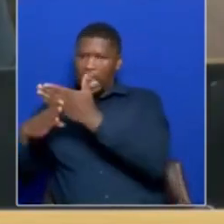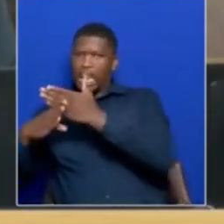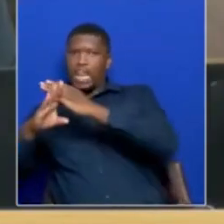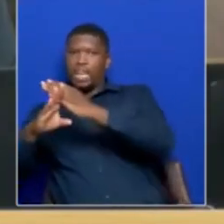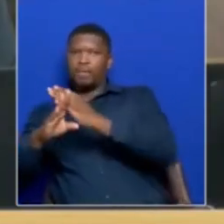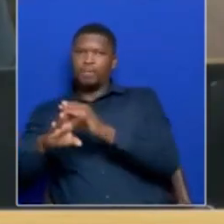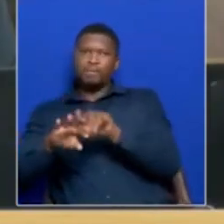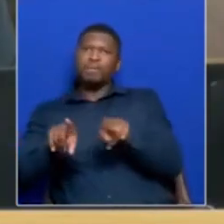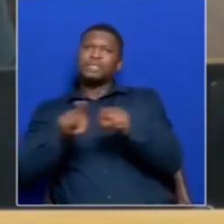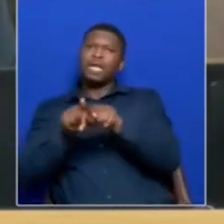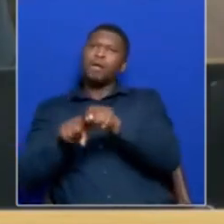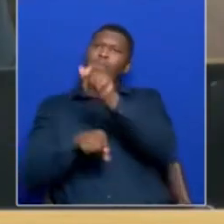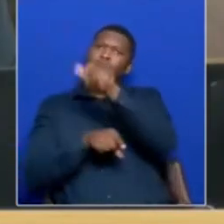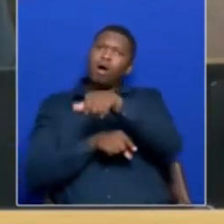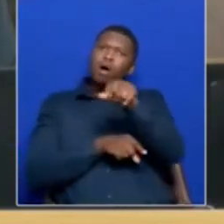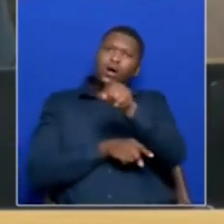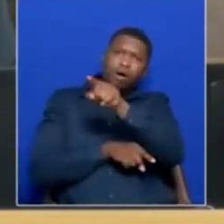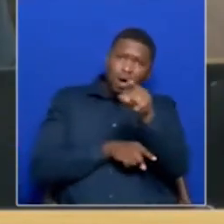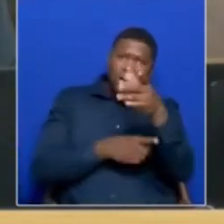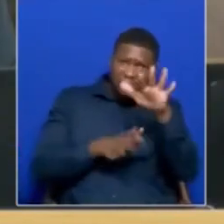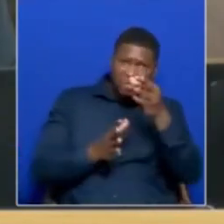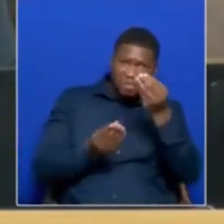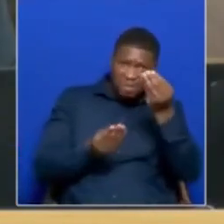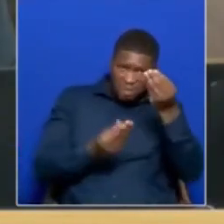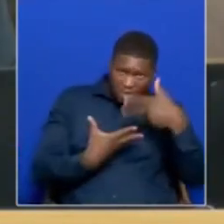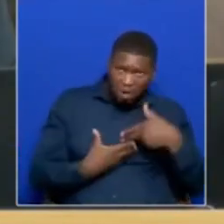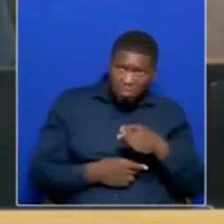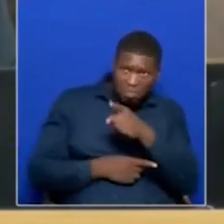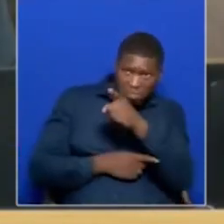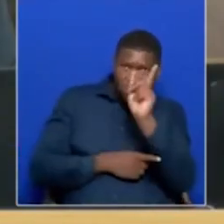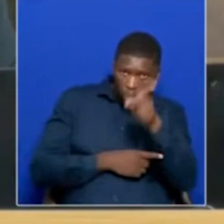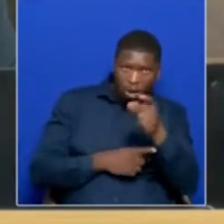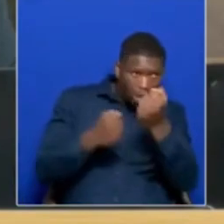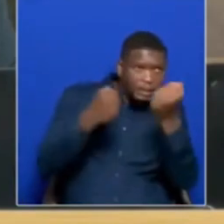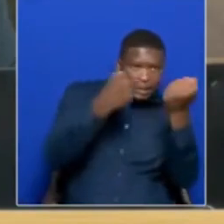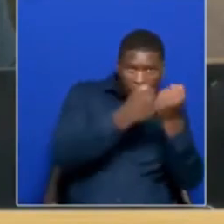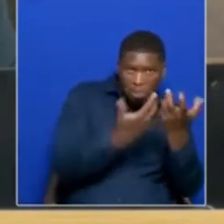told are actually going to assist with the murder.